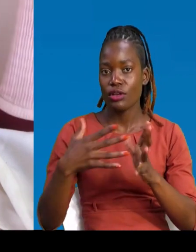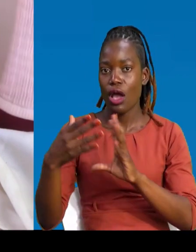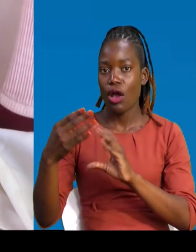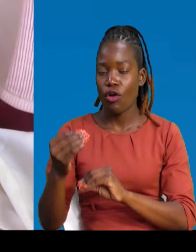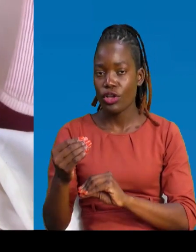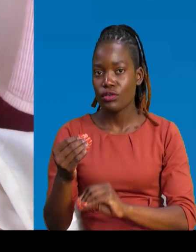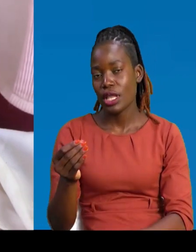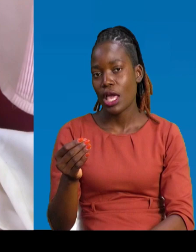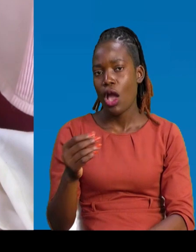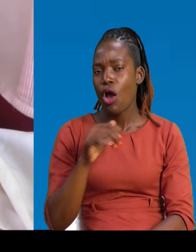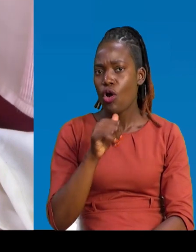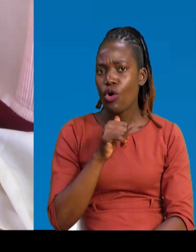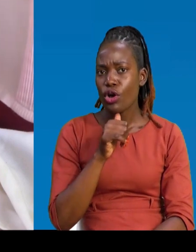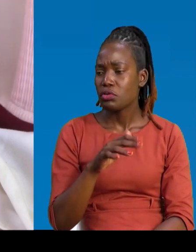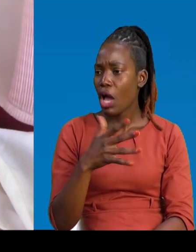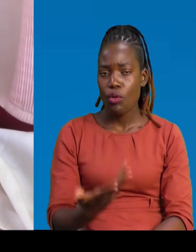Adabaki, like,